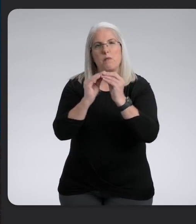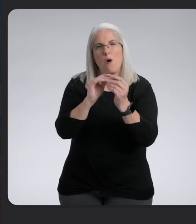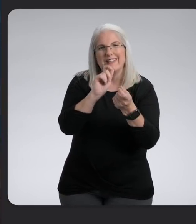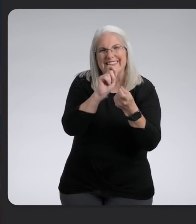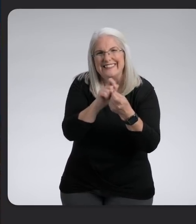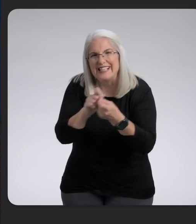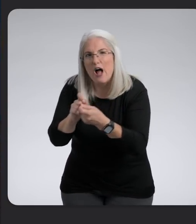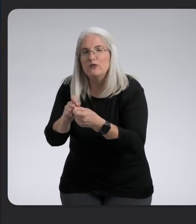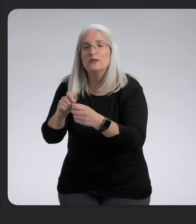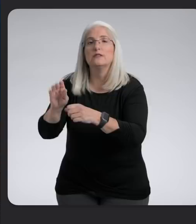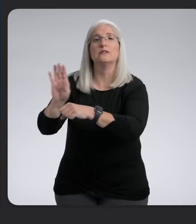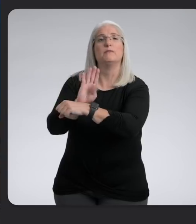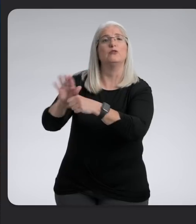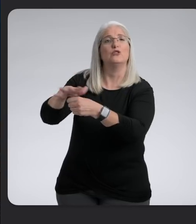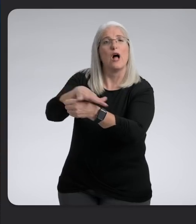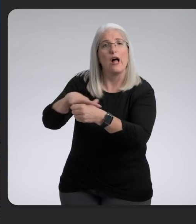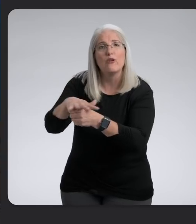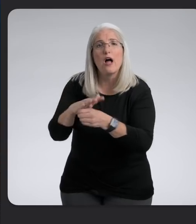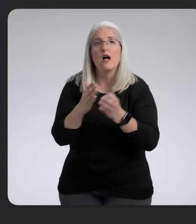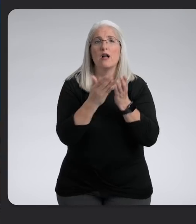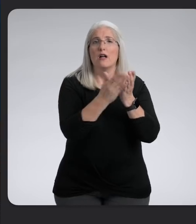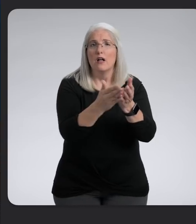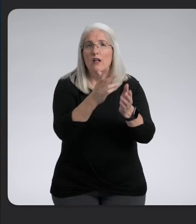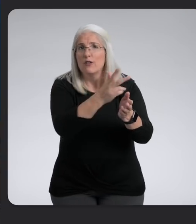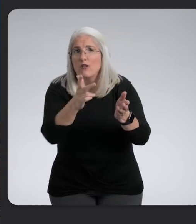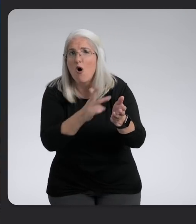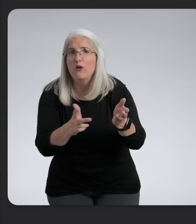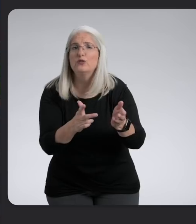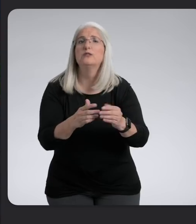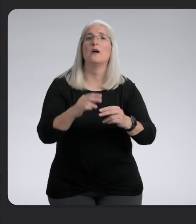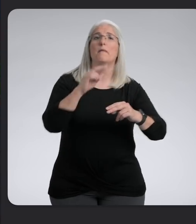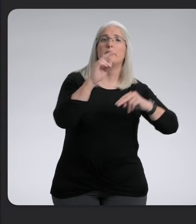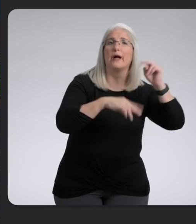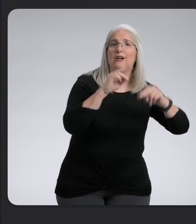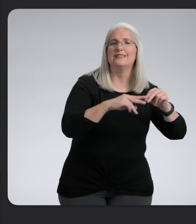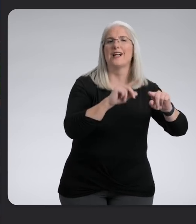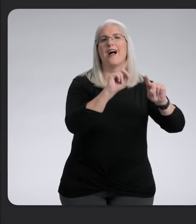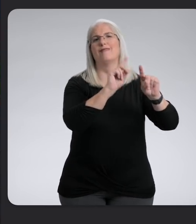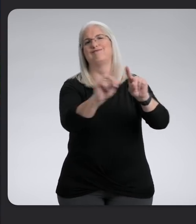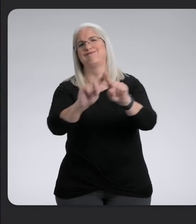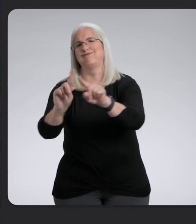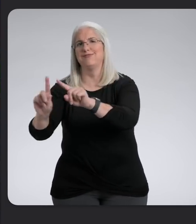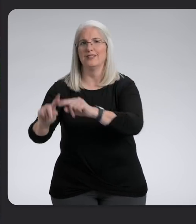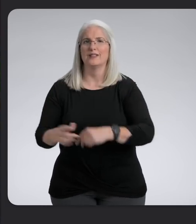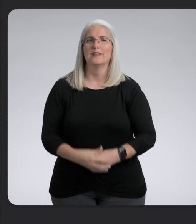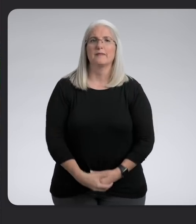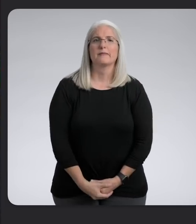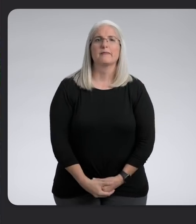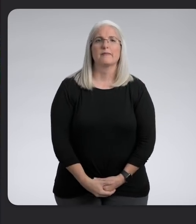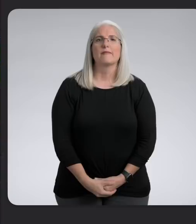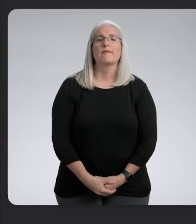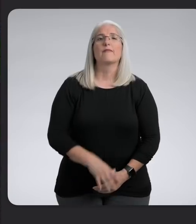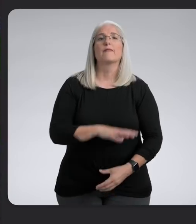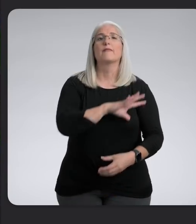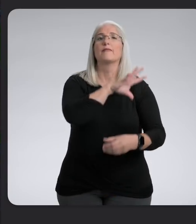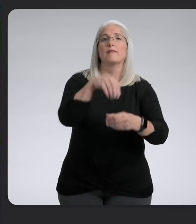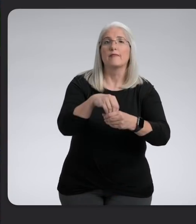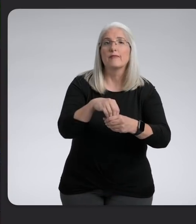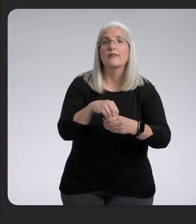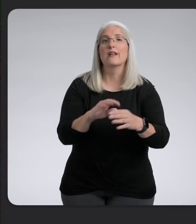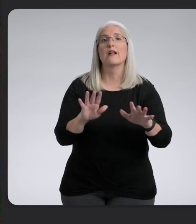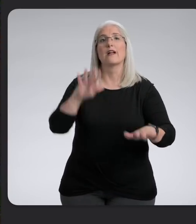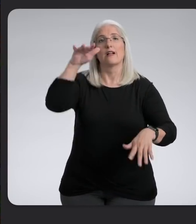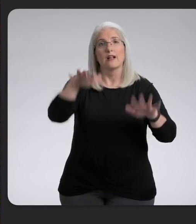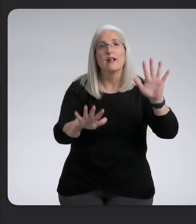districts, marinas, buildings, and so much more. We've added things like elevation, new road colors